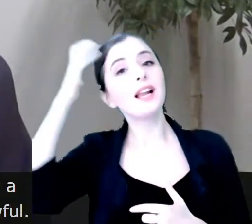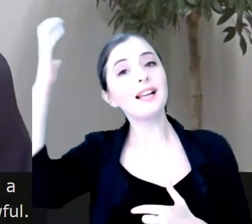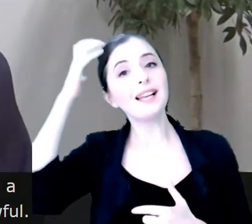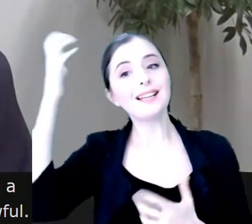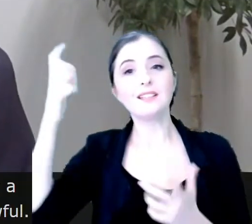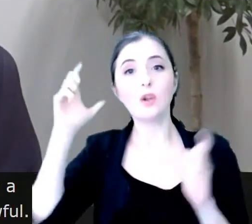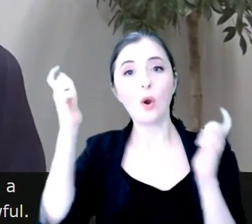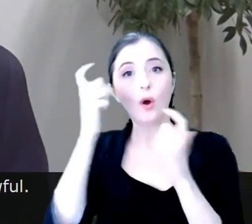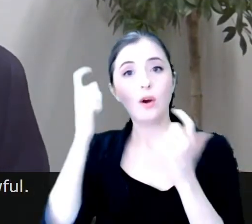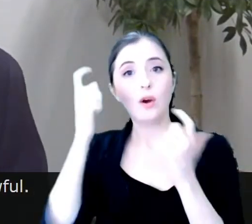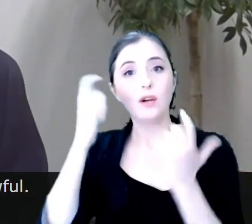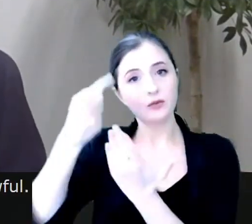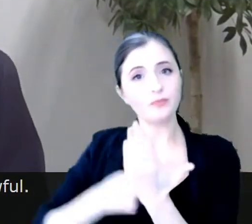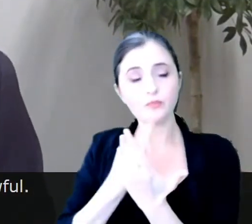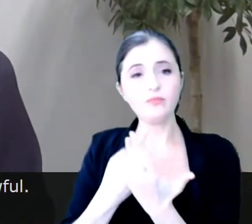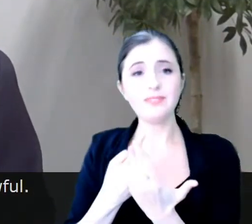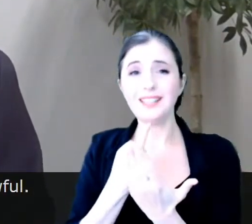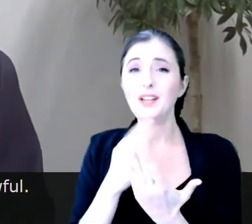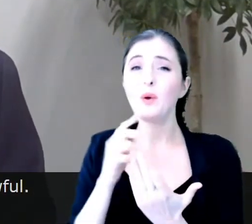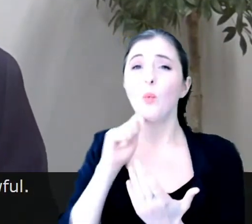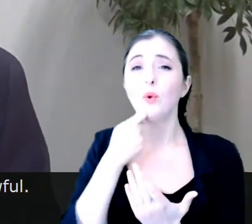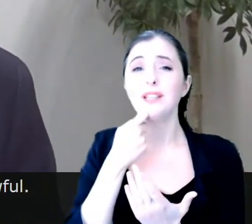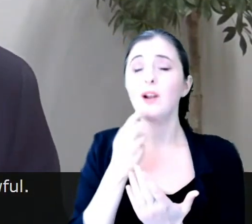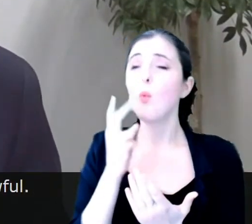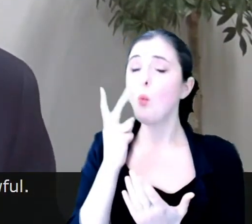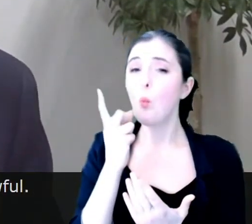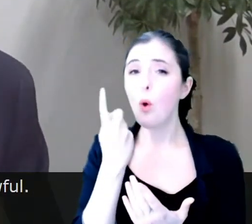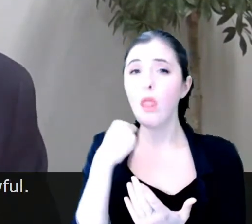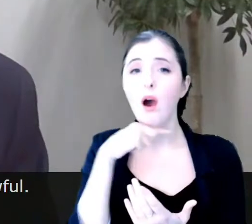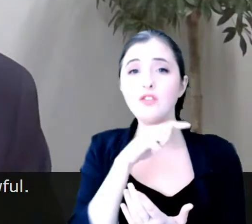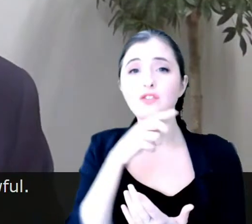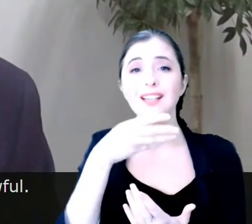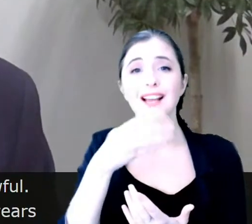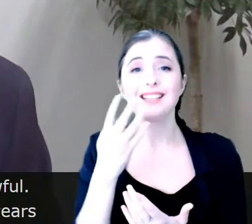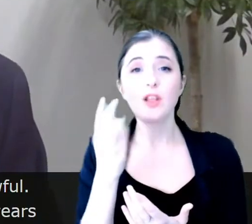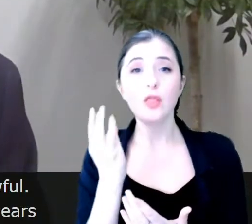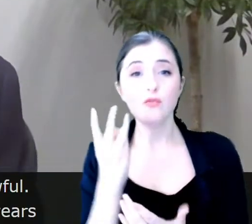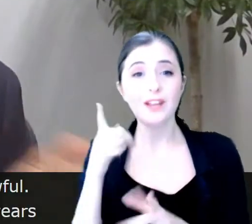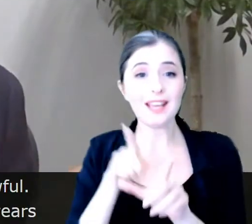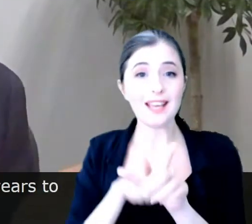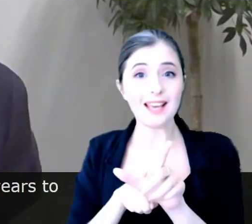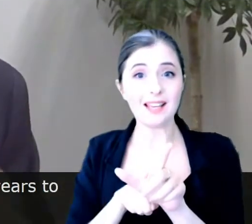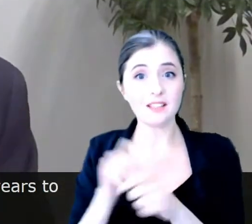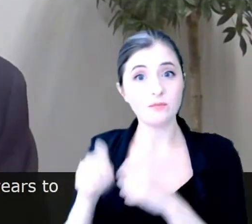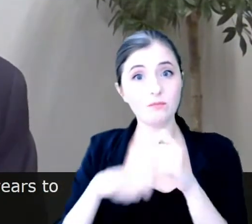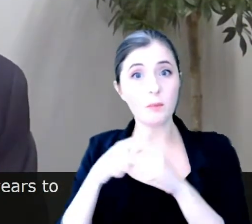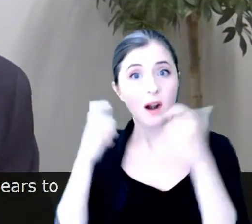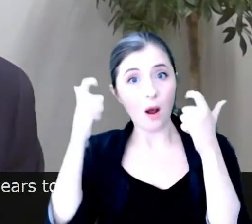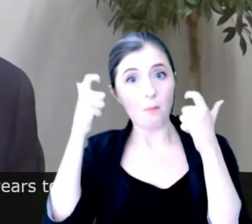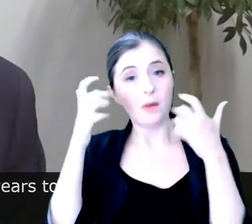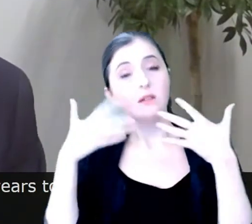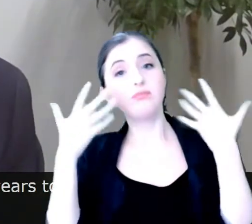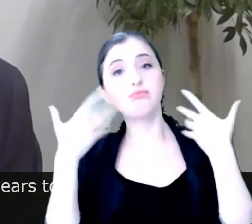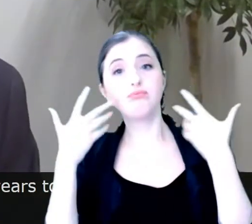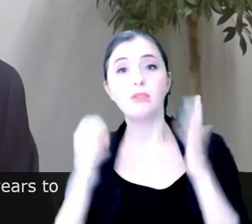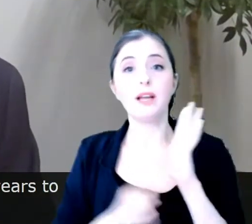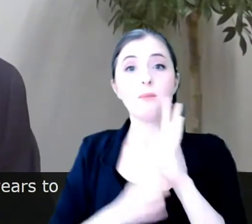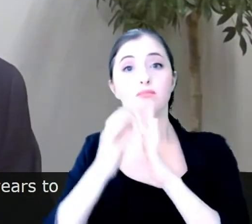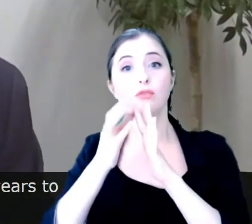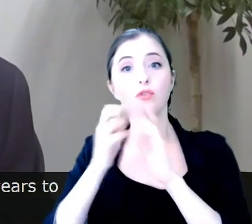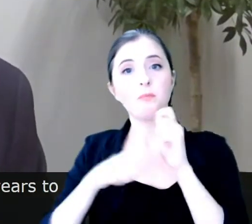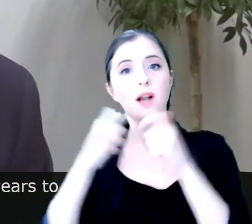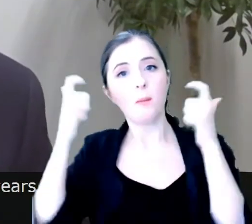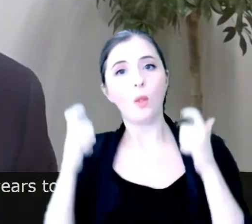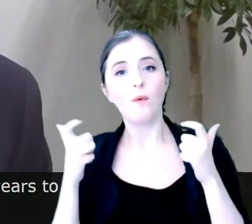would take 193 years to make our air lawful. But here's the good news. Because of our policies, King's College say we can bring